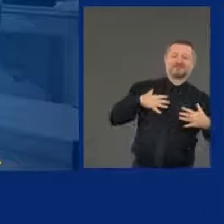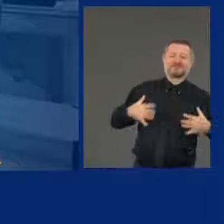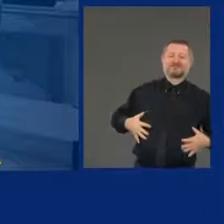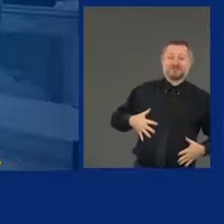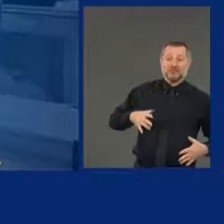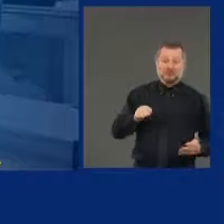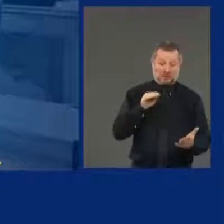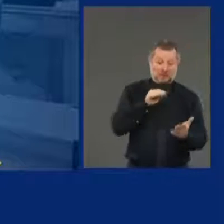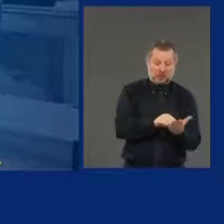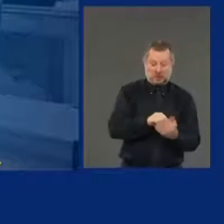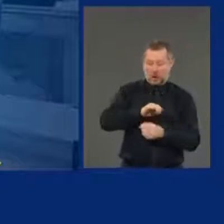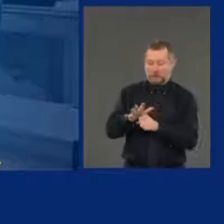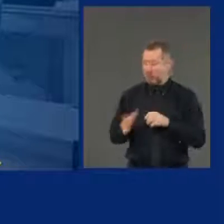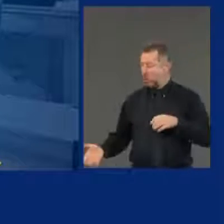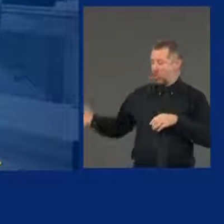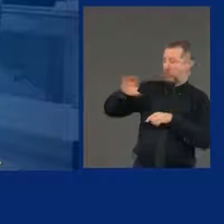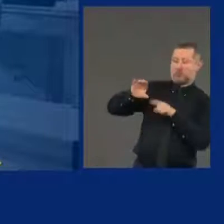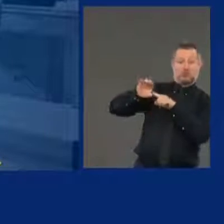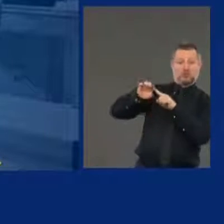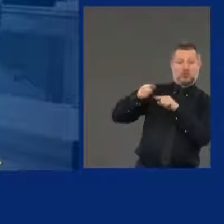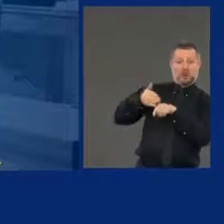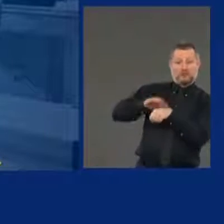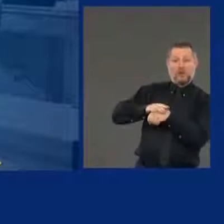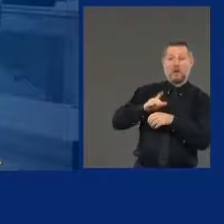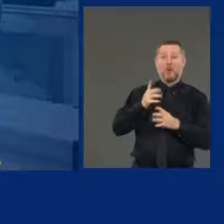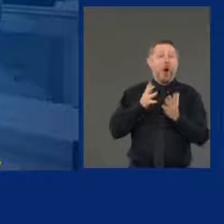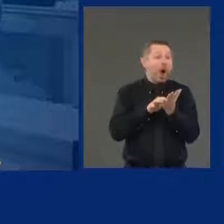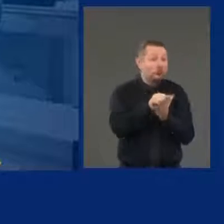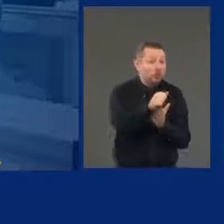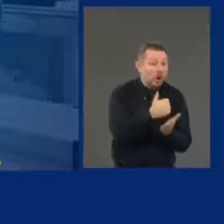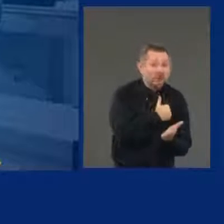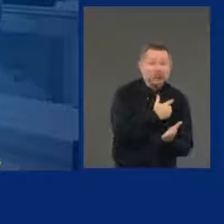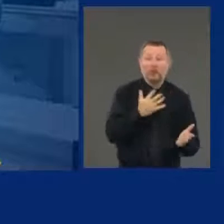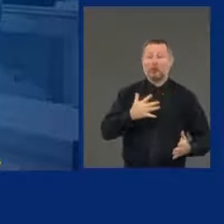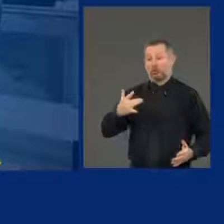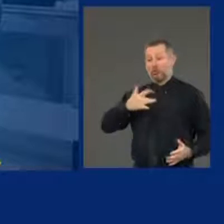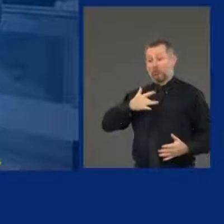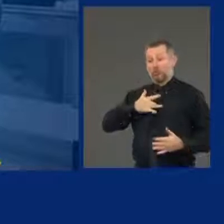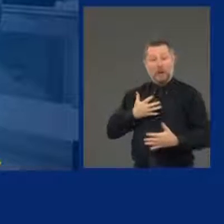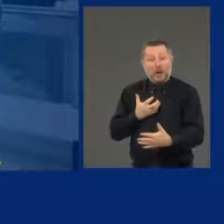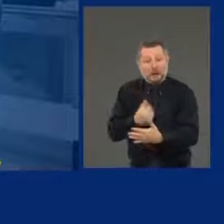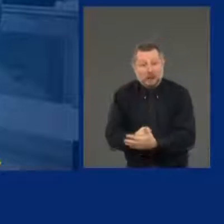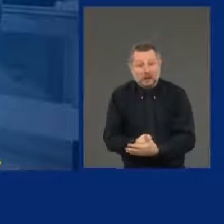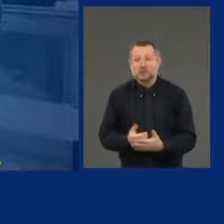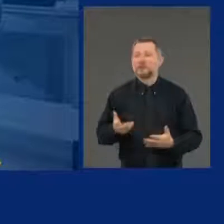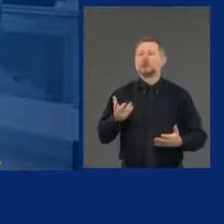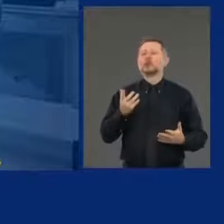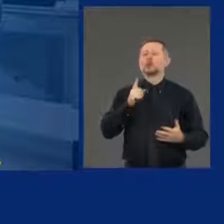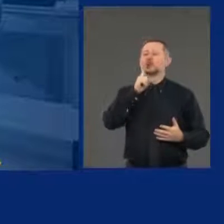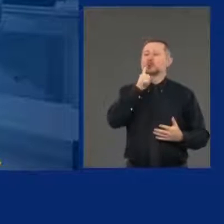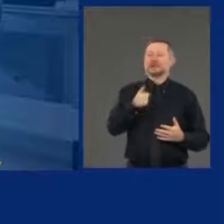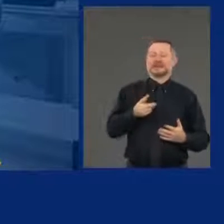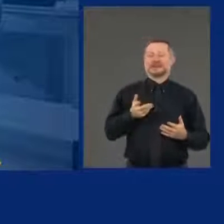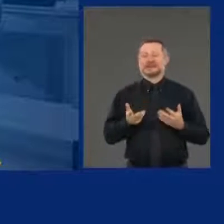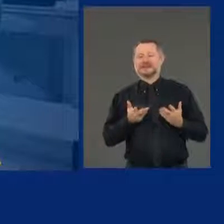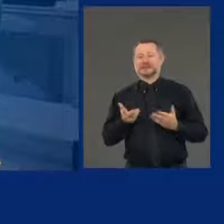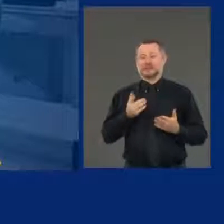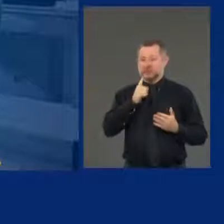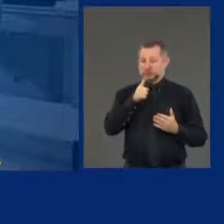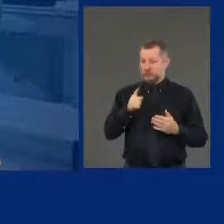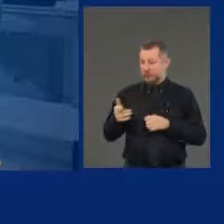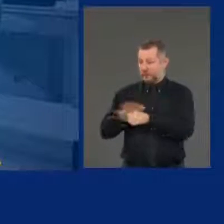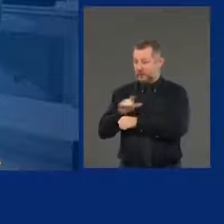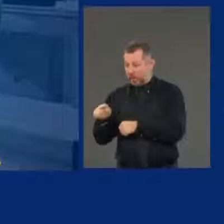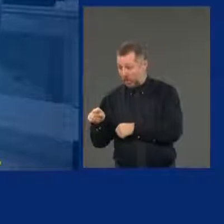down cancer, you could put down heart disease. So at one point it becomes fairly random, and we're basically at that